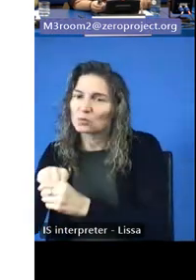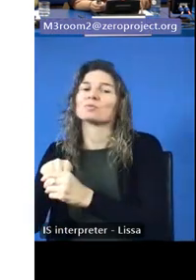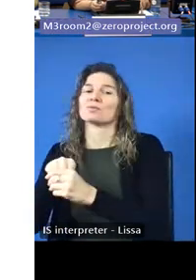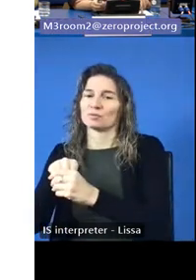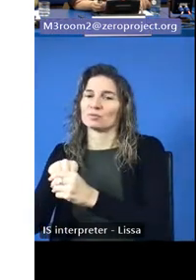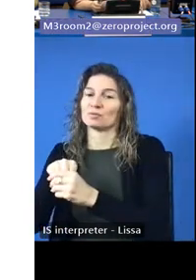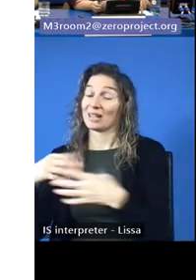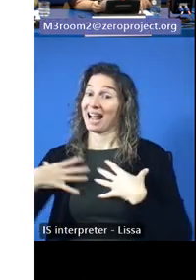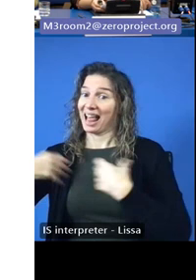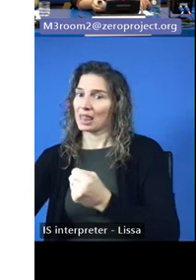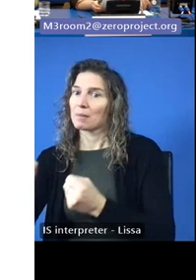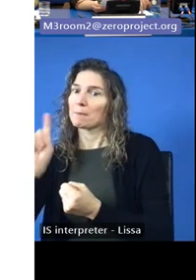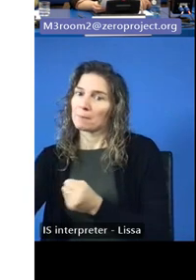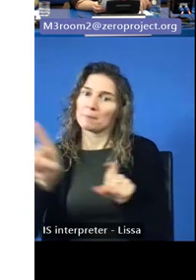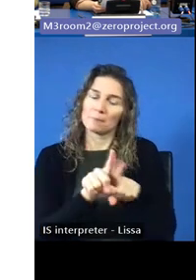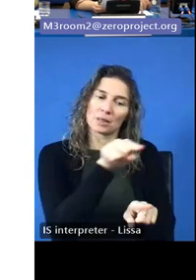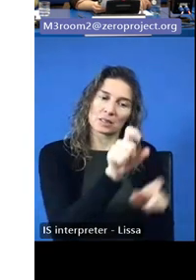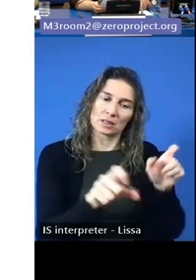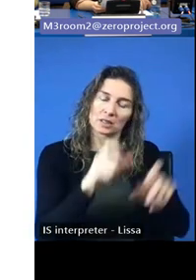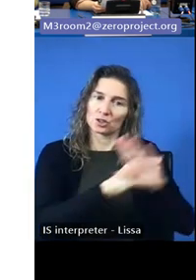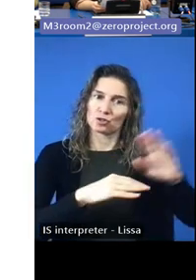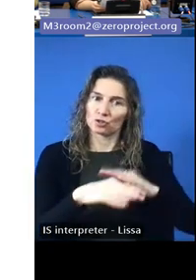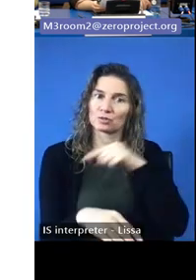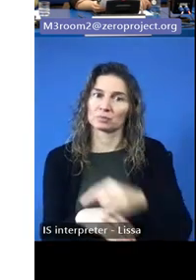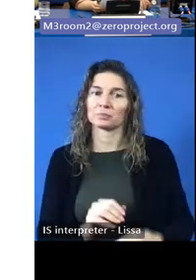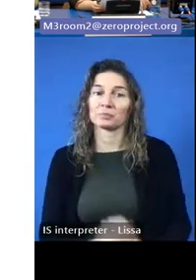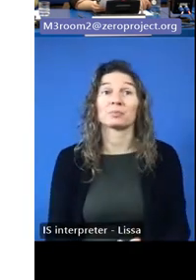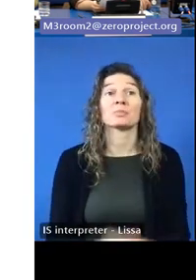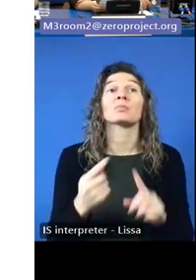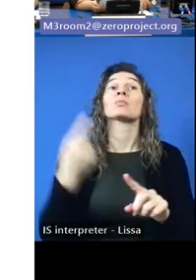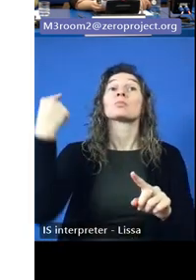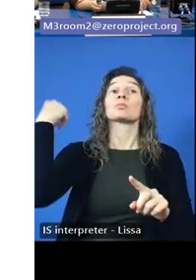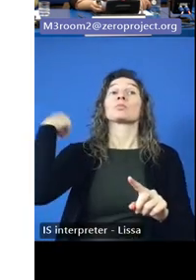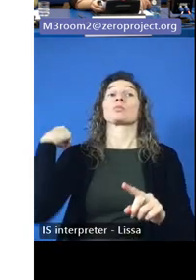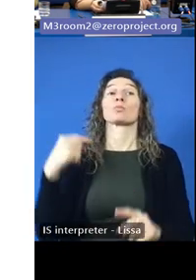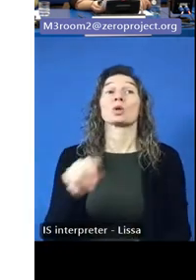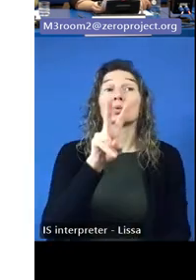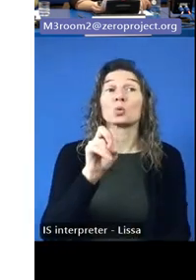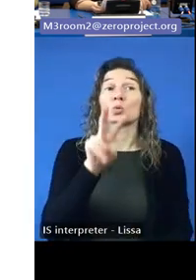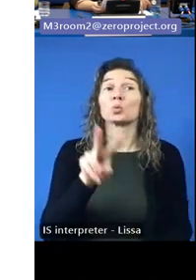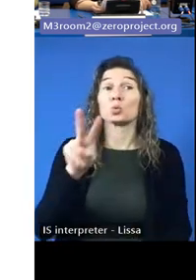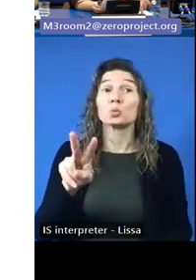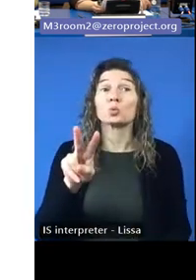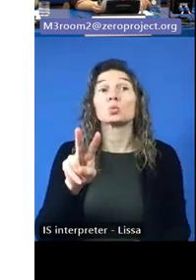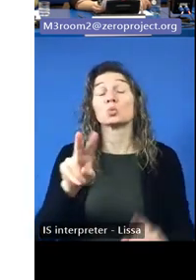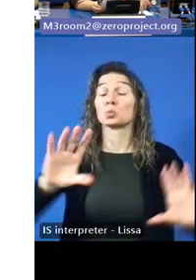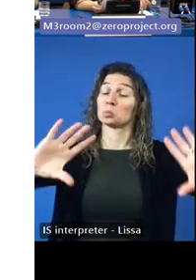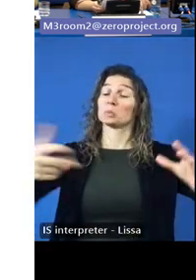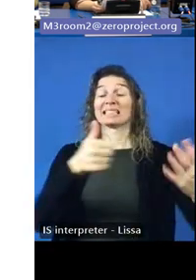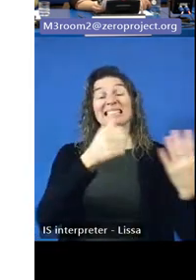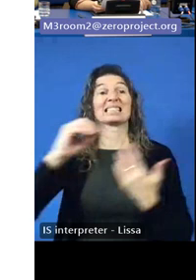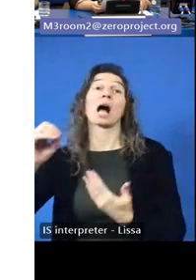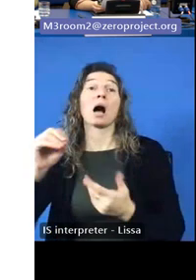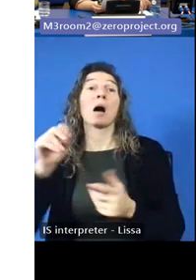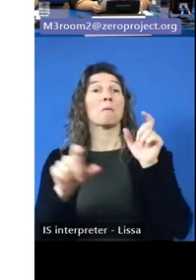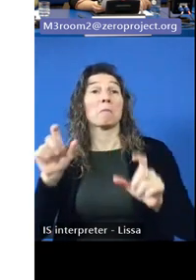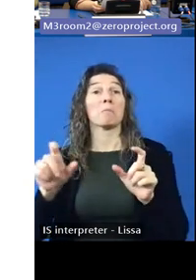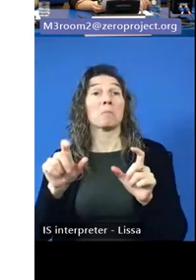In 2022, Spoon trained nearly 600 people in 9 countries, who in turn reached over 14,000